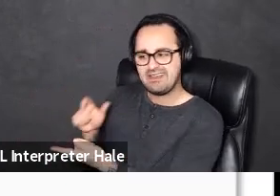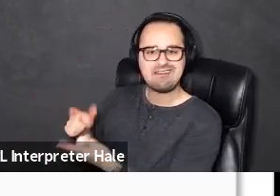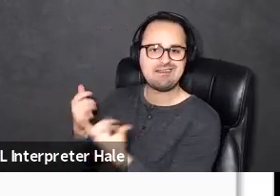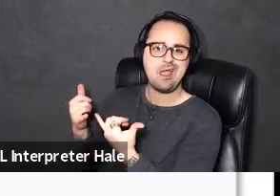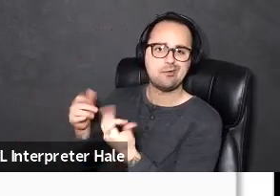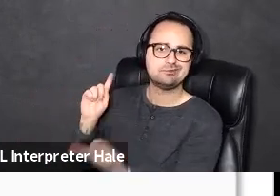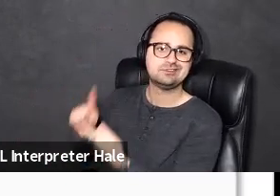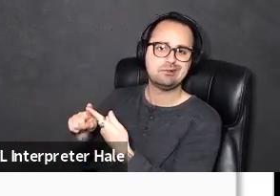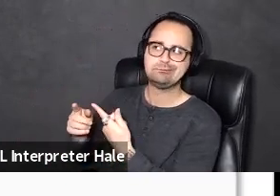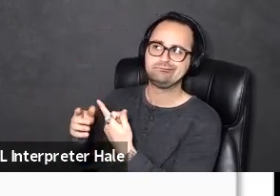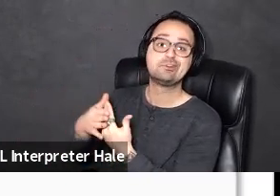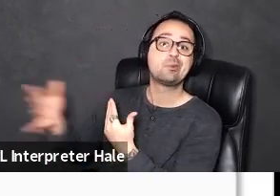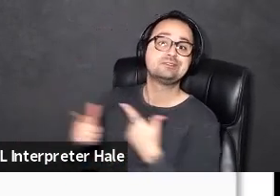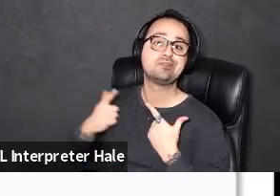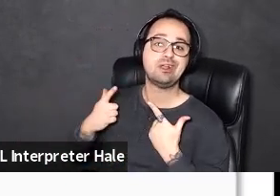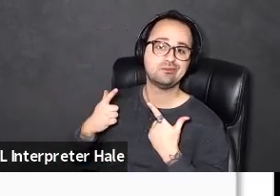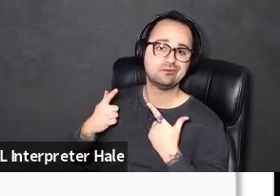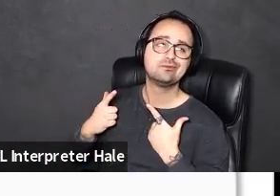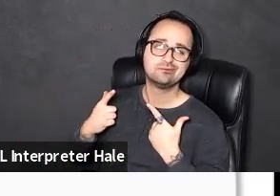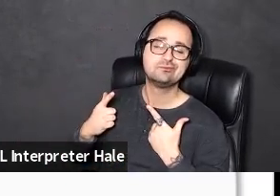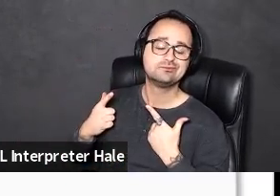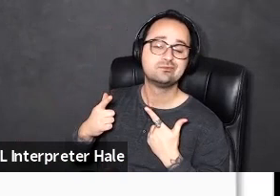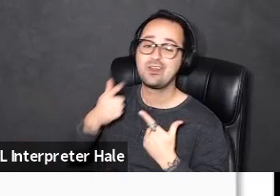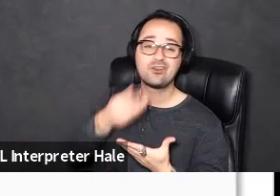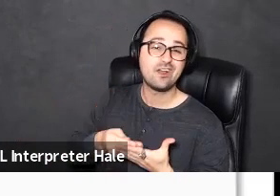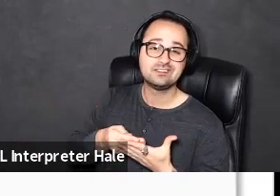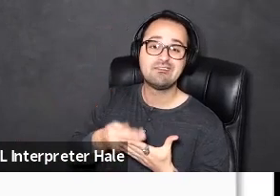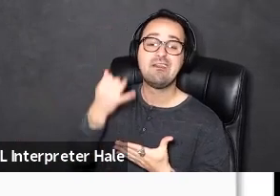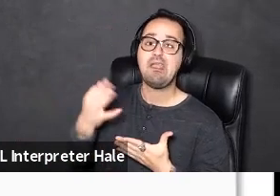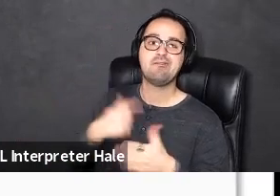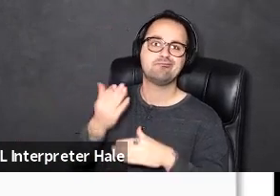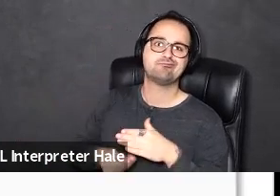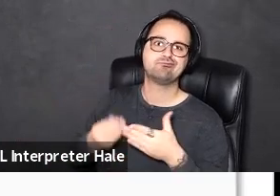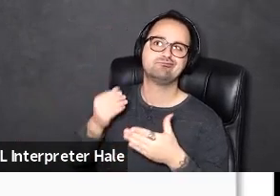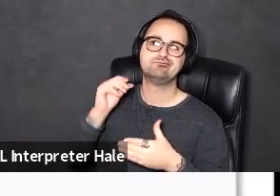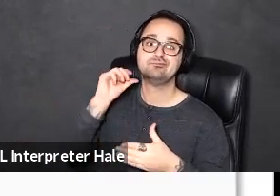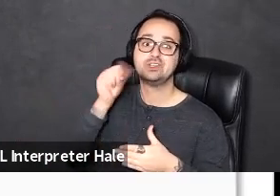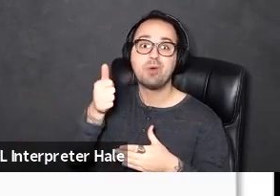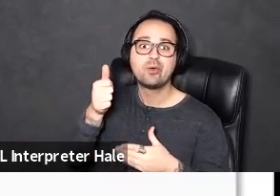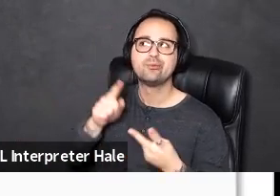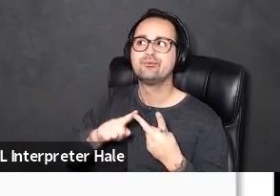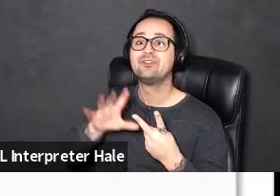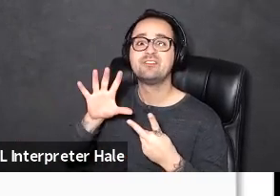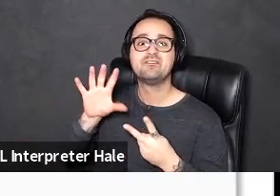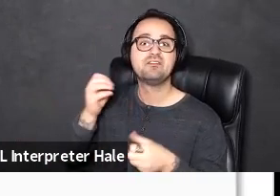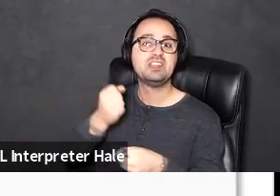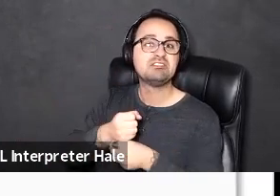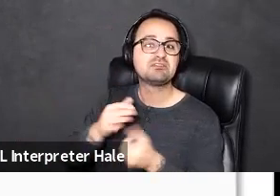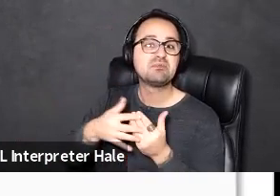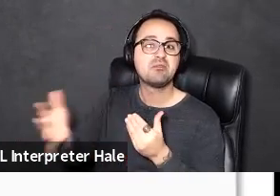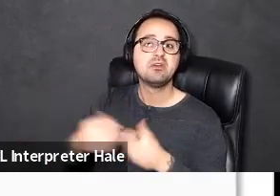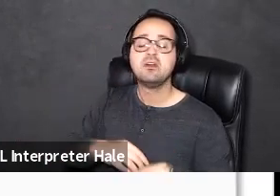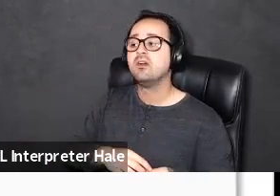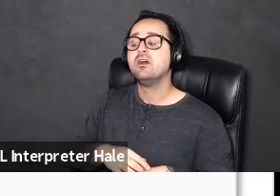know, the rest of their life for funds, if I should pass away tomorrow or if I should pass away 50 years from now. It allows you